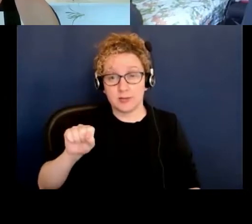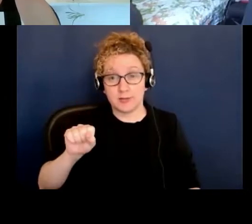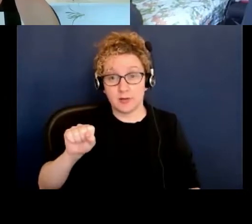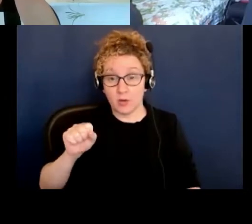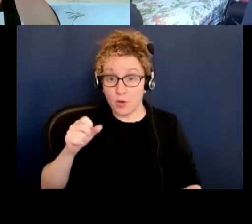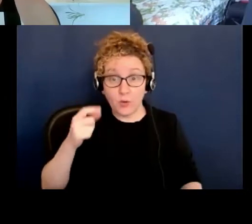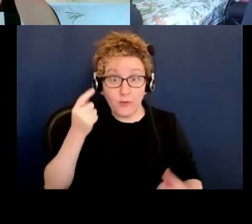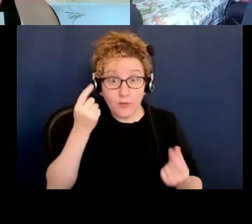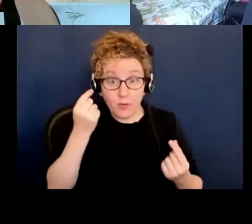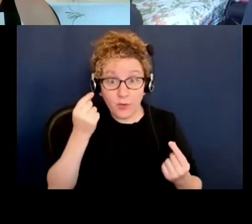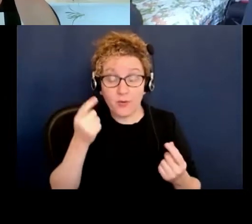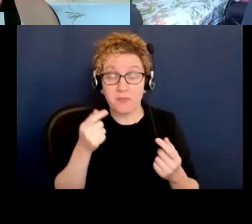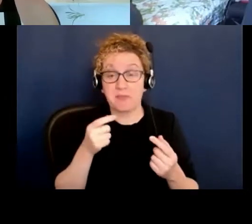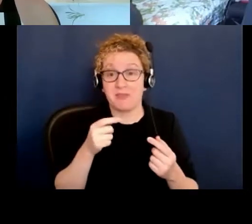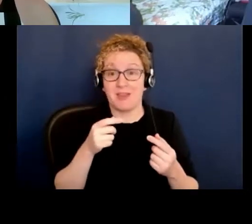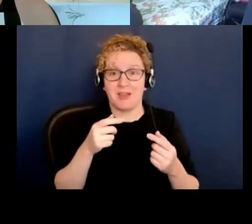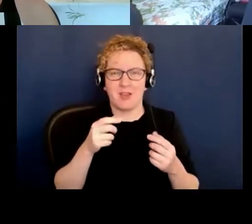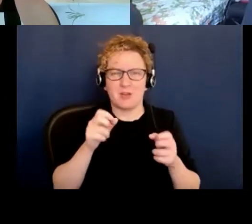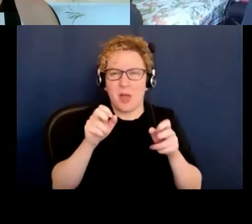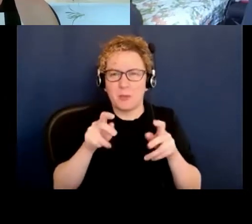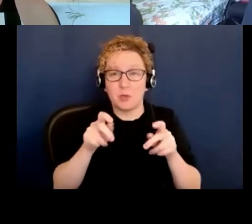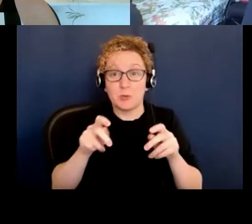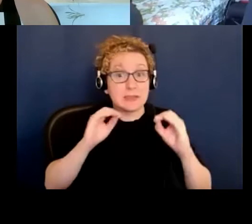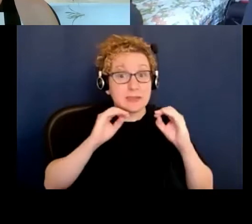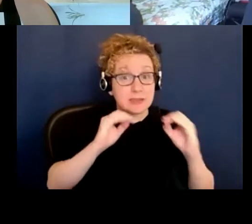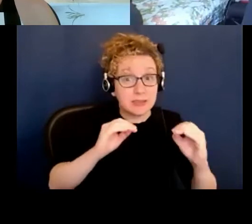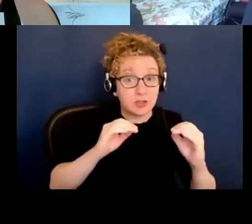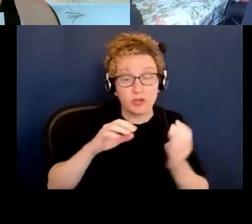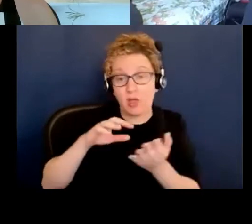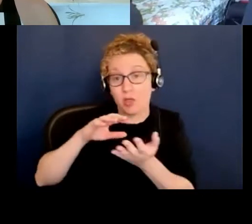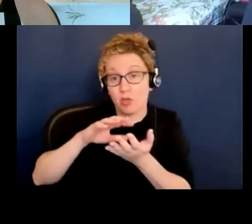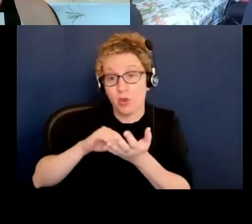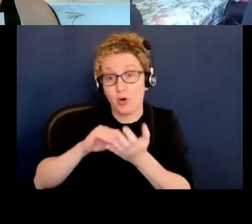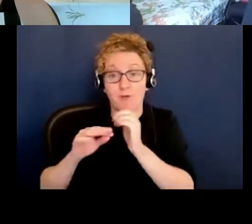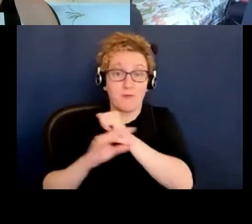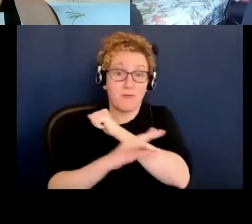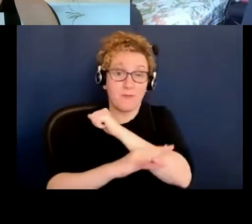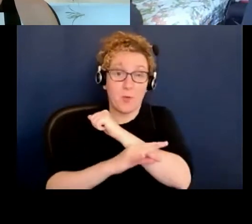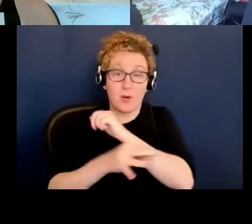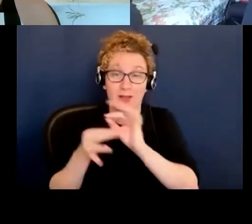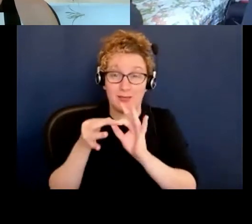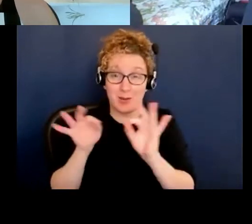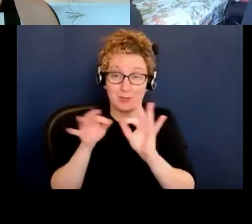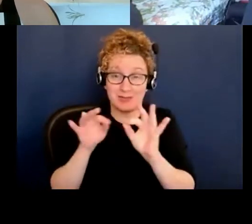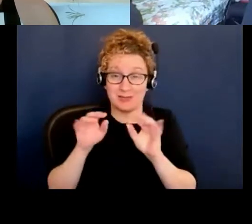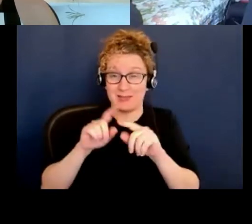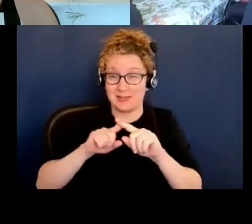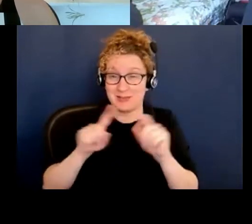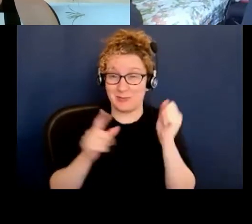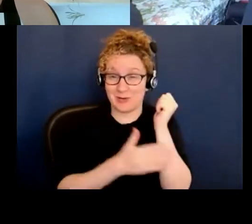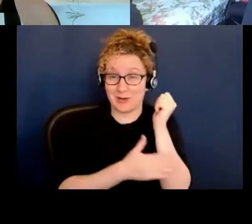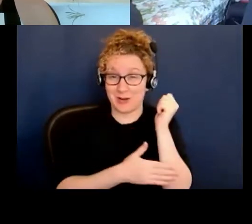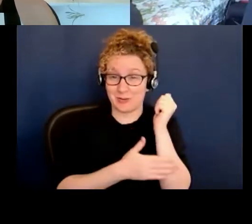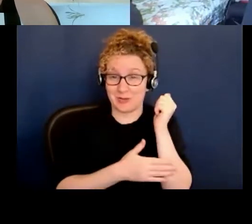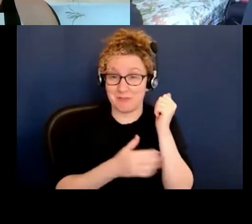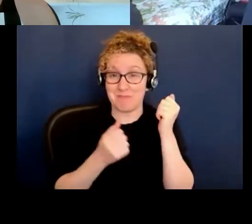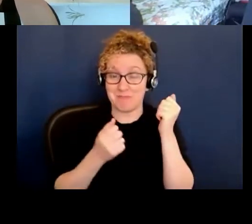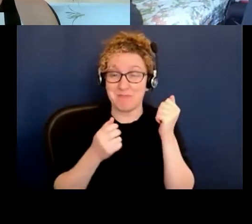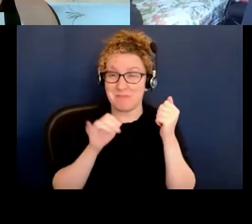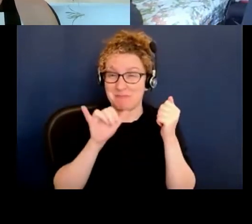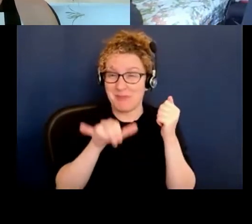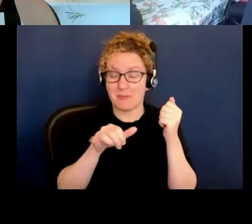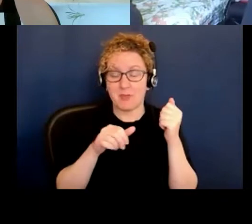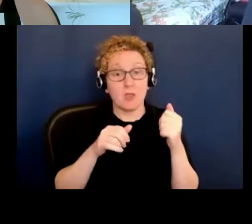teach and learn foreign languages in a different country. Not all of our campaigns and initiatives have hashtags connected to